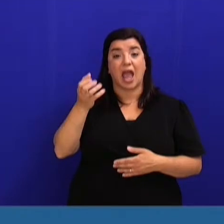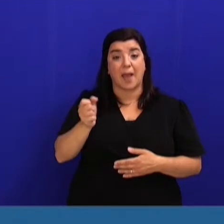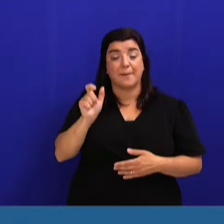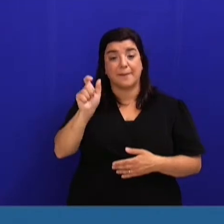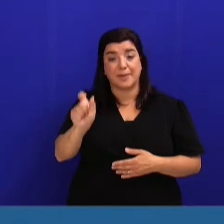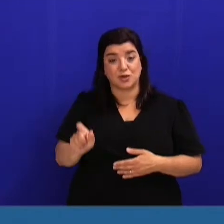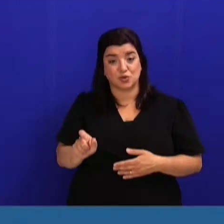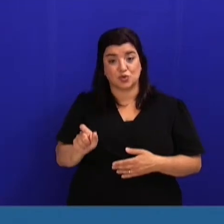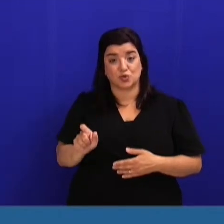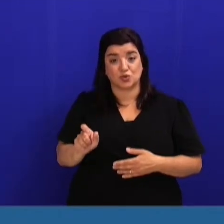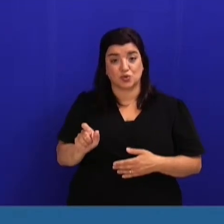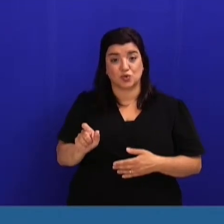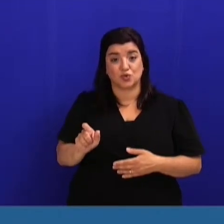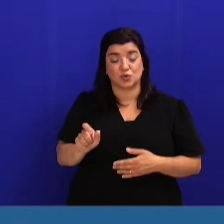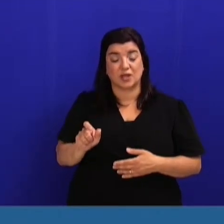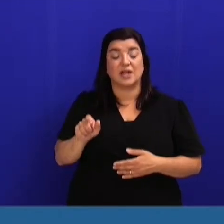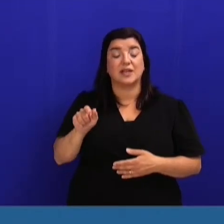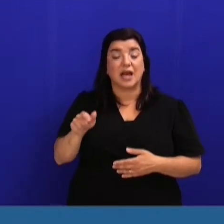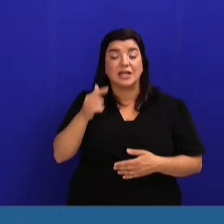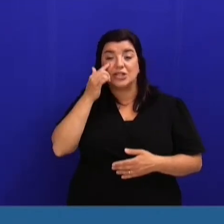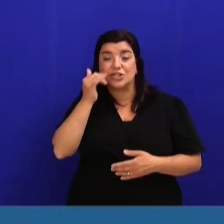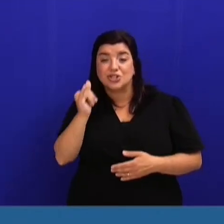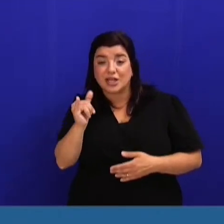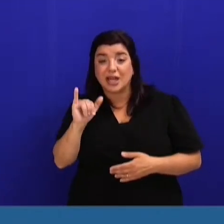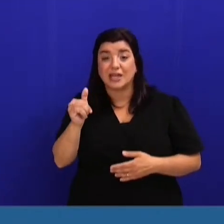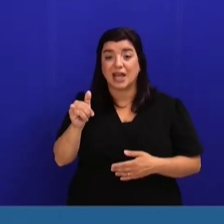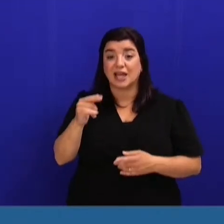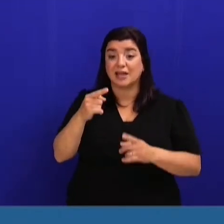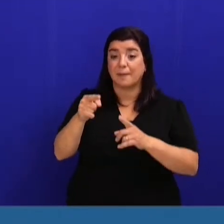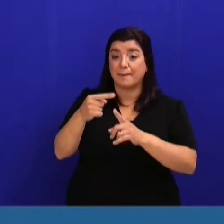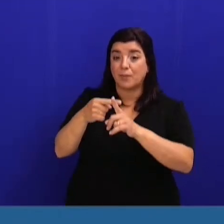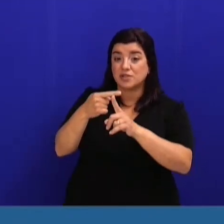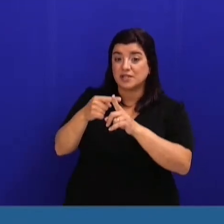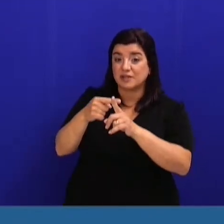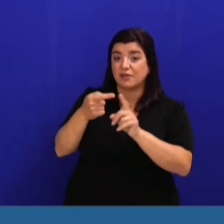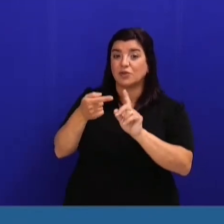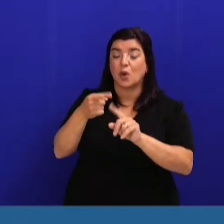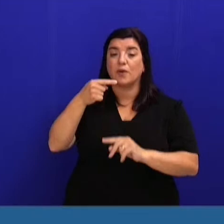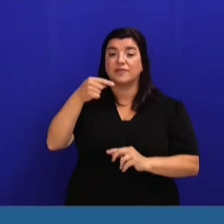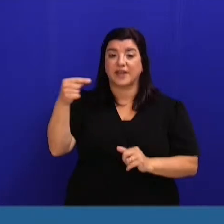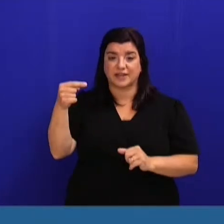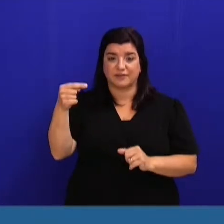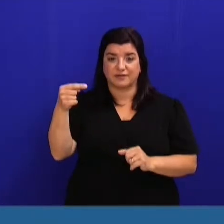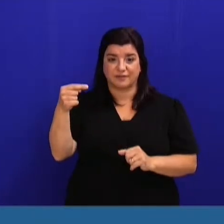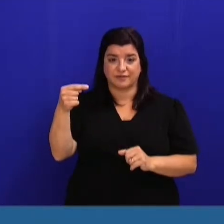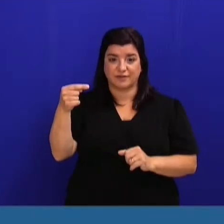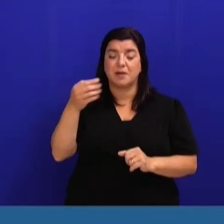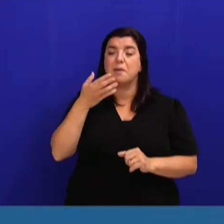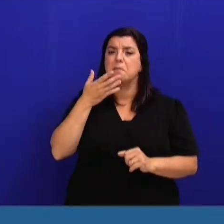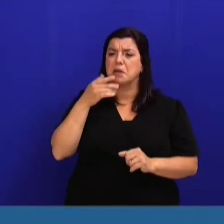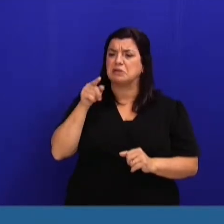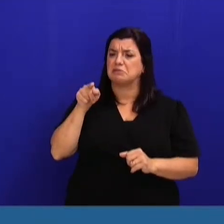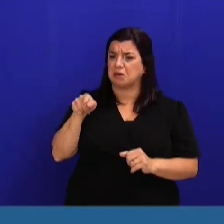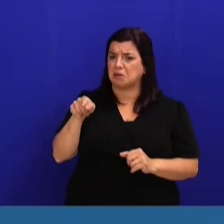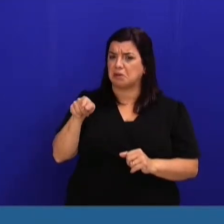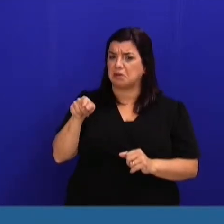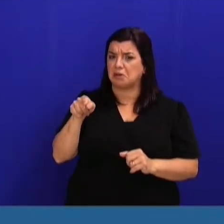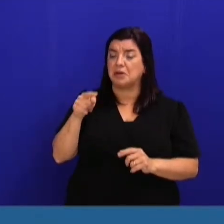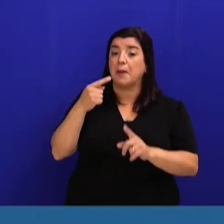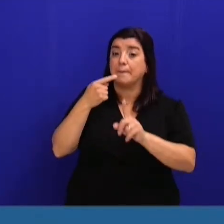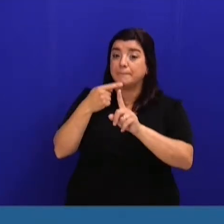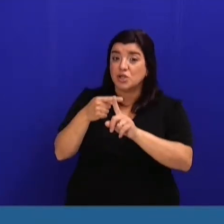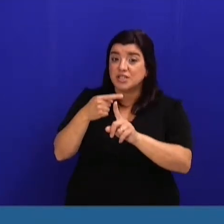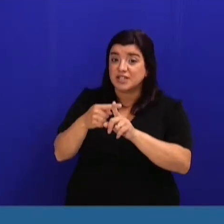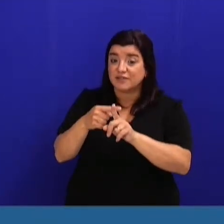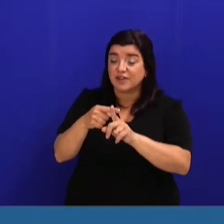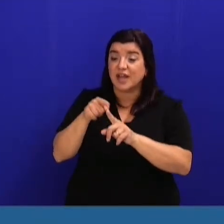sar ħalli jekk tara jekk dawn humiex pożittivi jew nkella negattivi u meta inti tara li inti kollok xi każ pożittiv dan